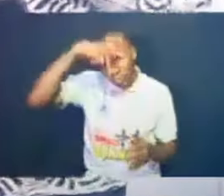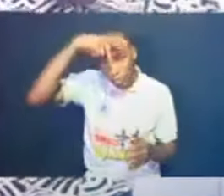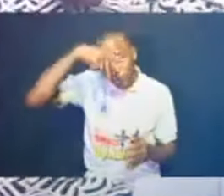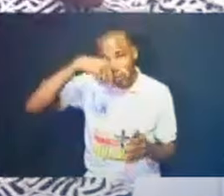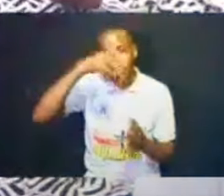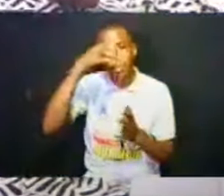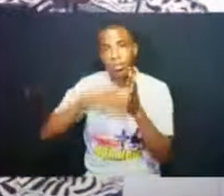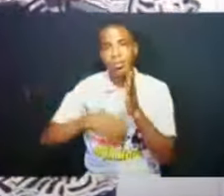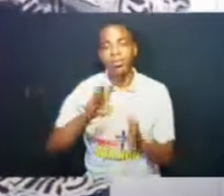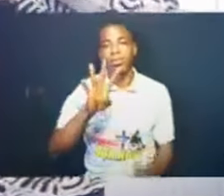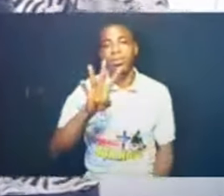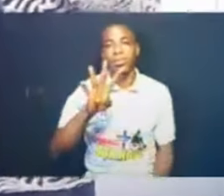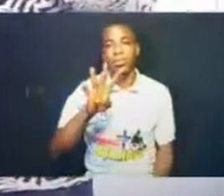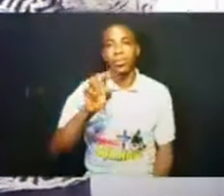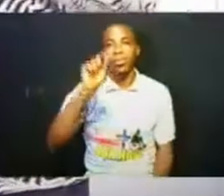verse